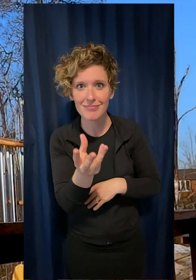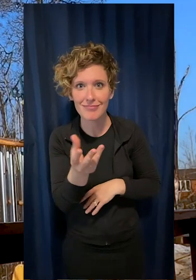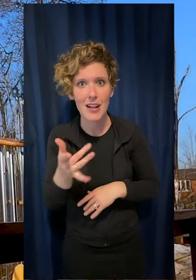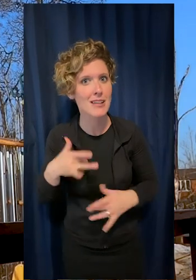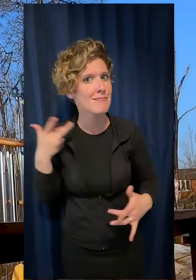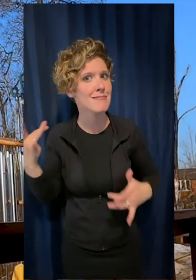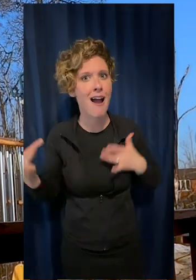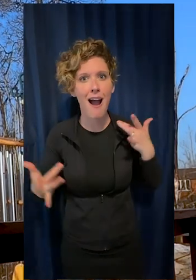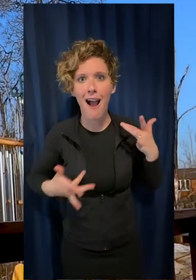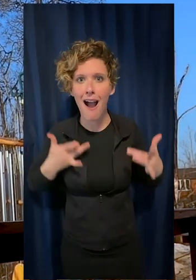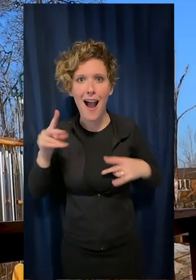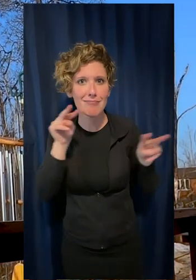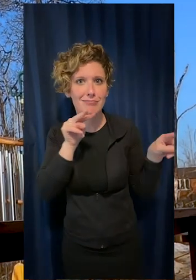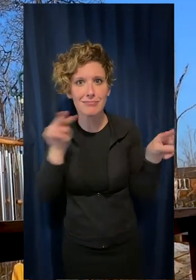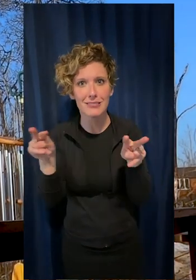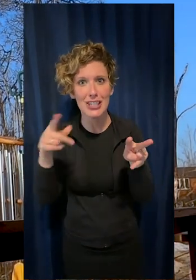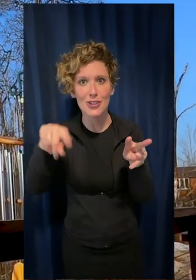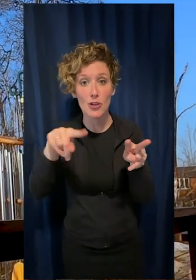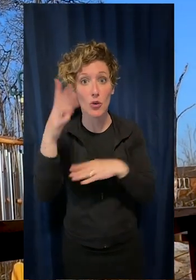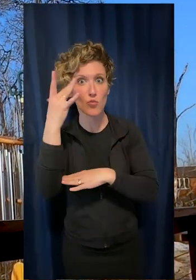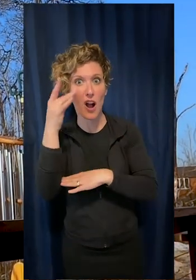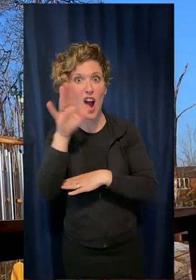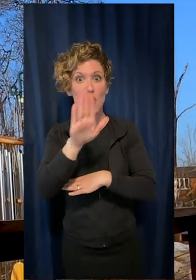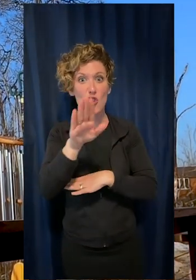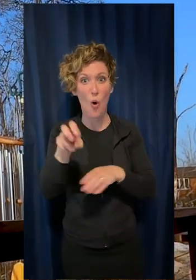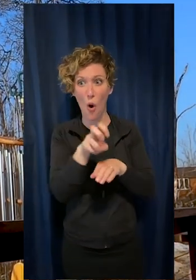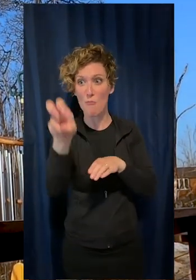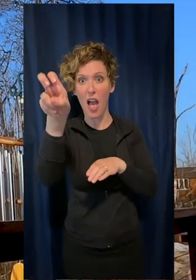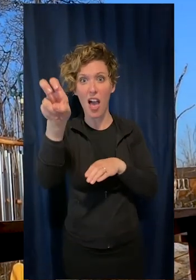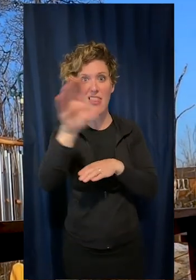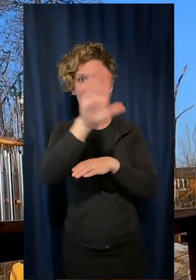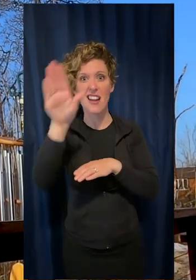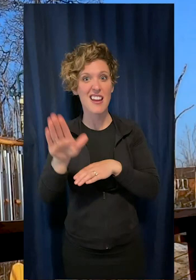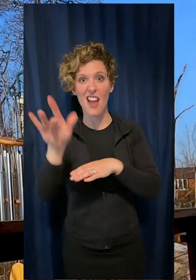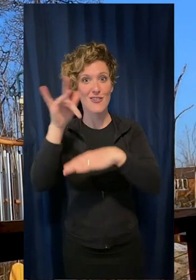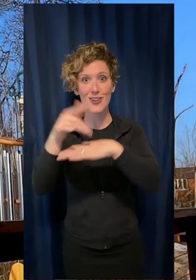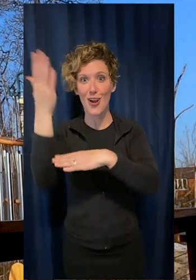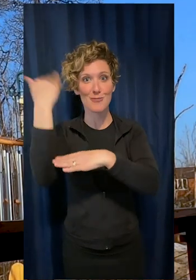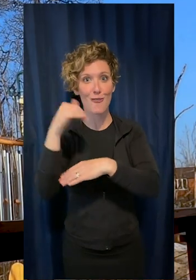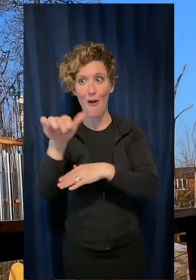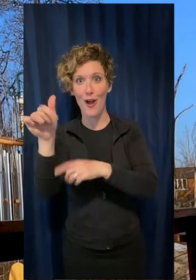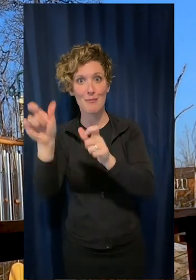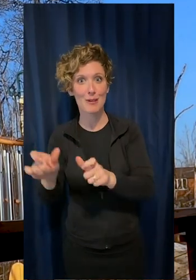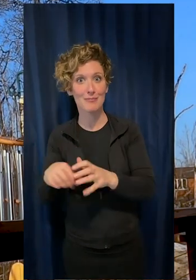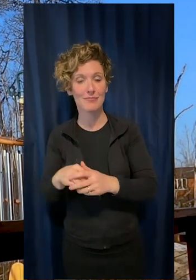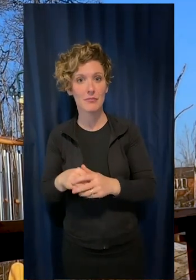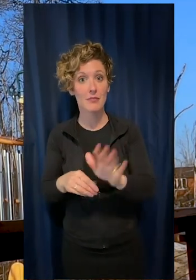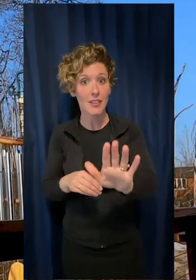senior because you're forging a path that's never been traveled before. So for me, good luck.